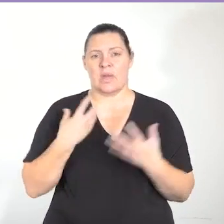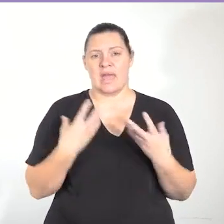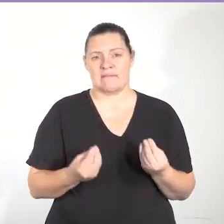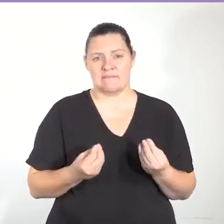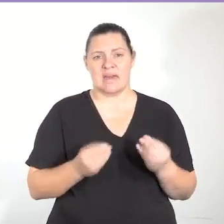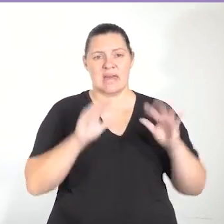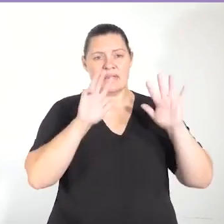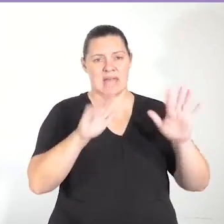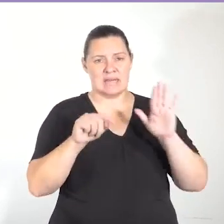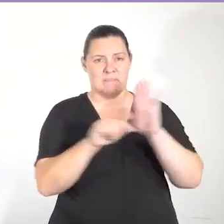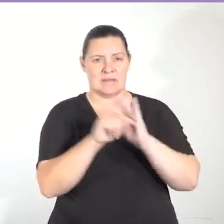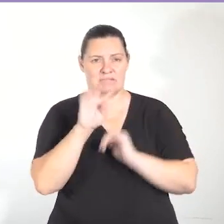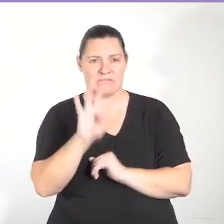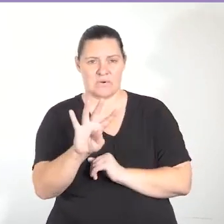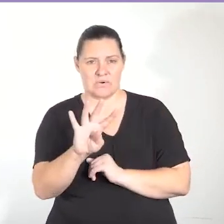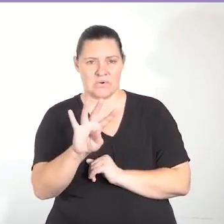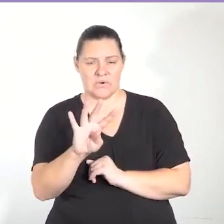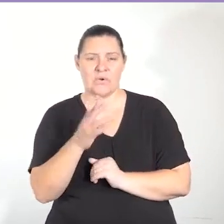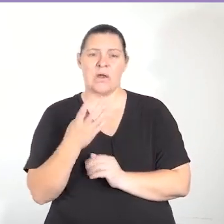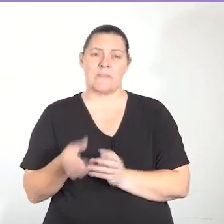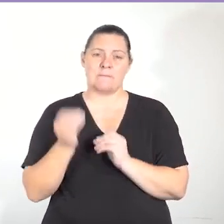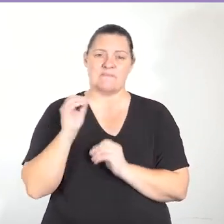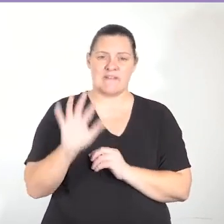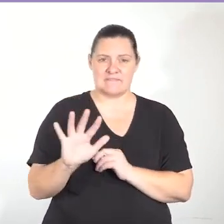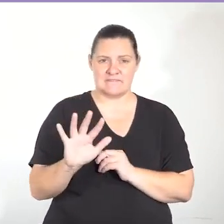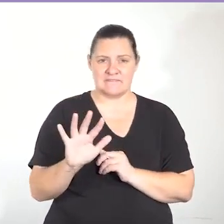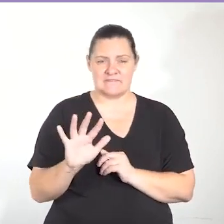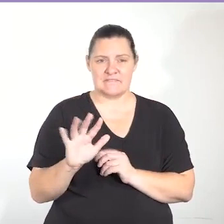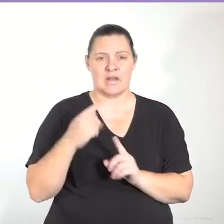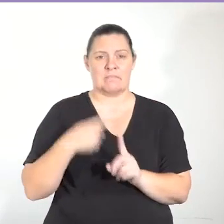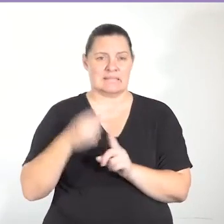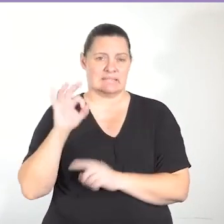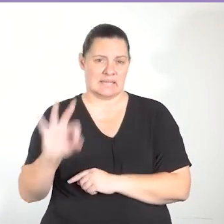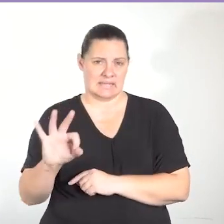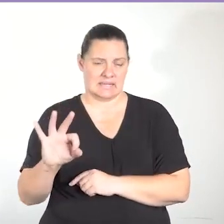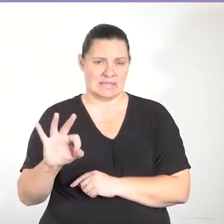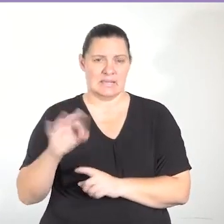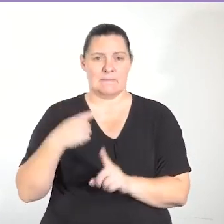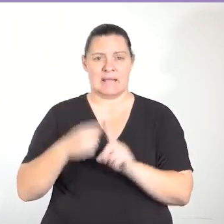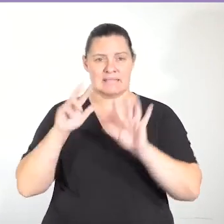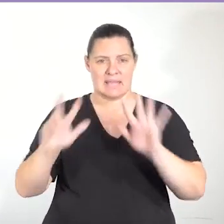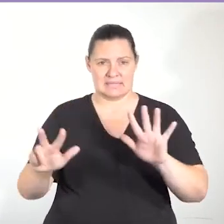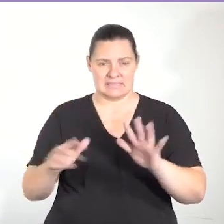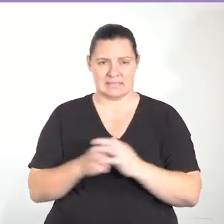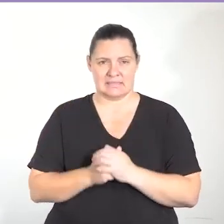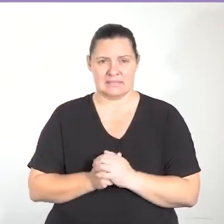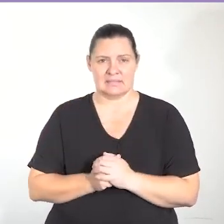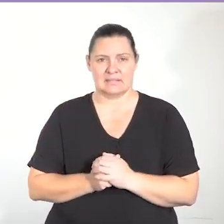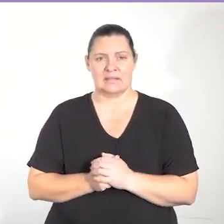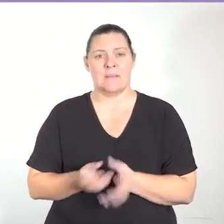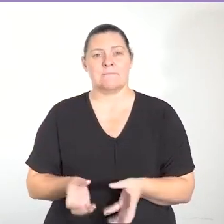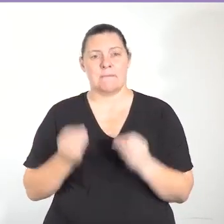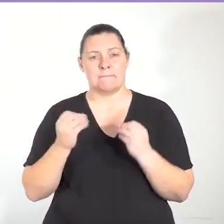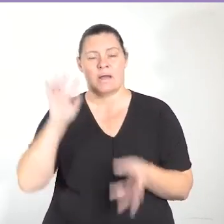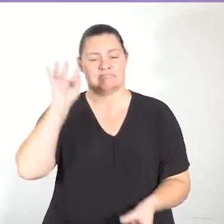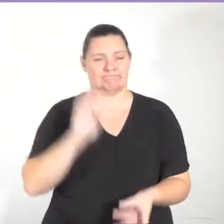Then we have the 9 minus 4, which gives us 5, plus 3, plus 8. That is going